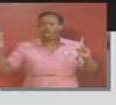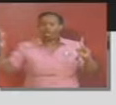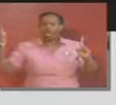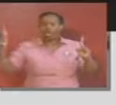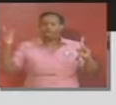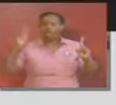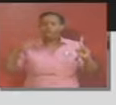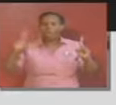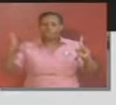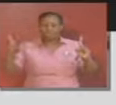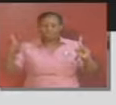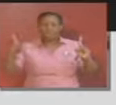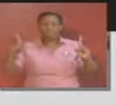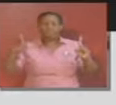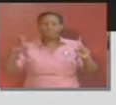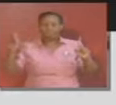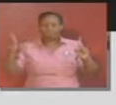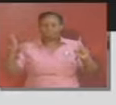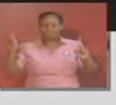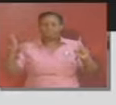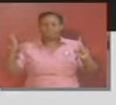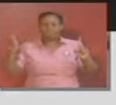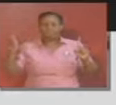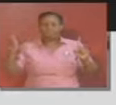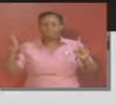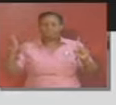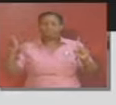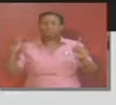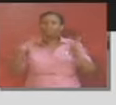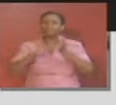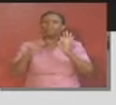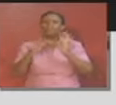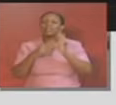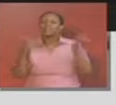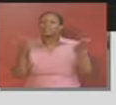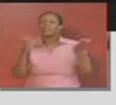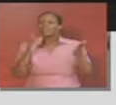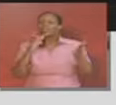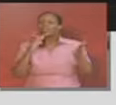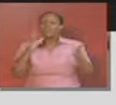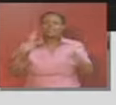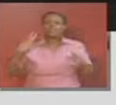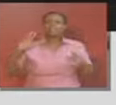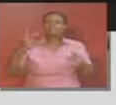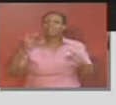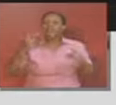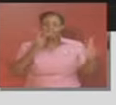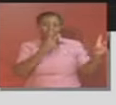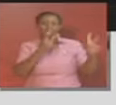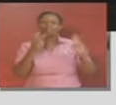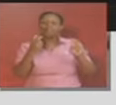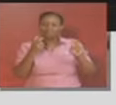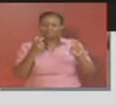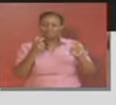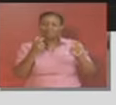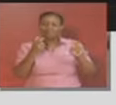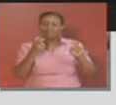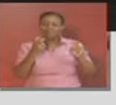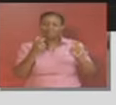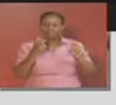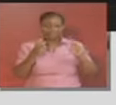whom who were exposed to that red case, rather, or the primary contacts of that initial